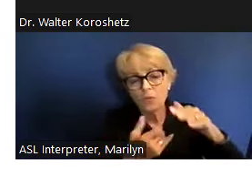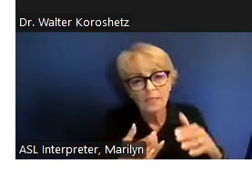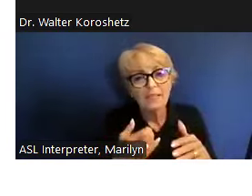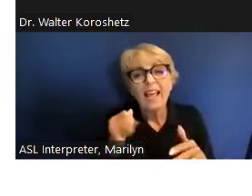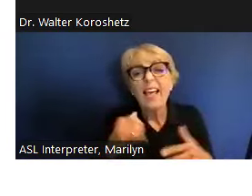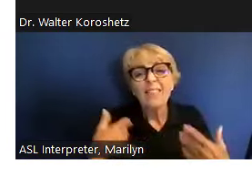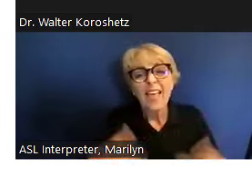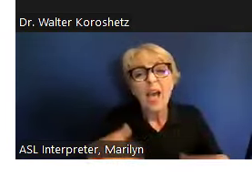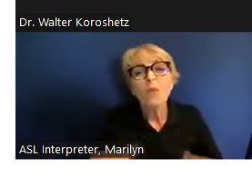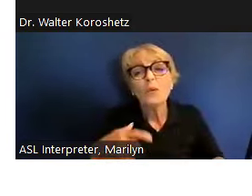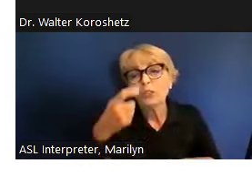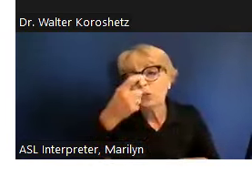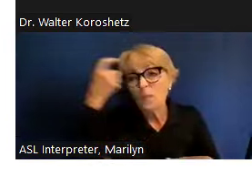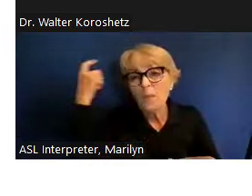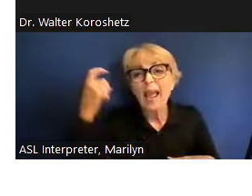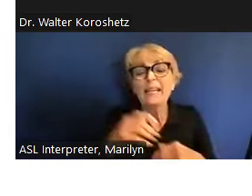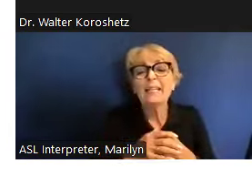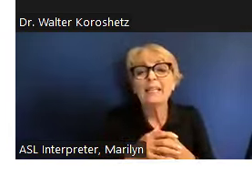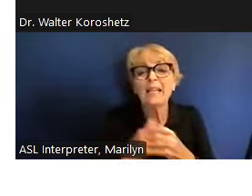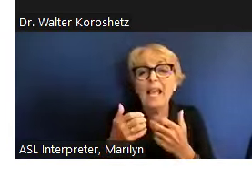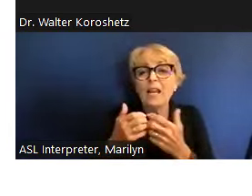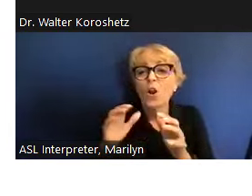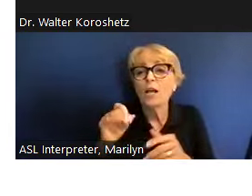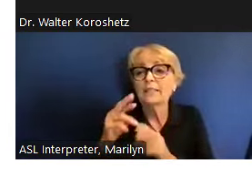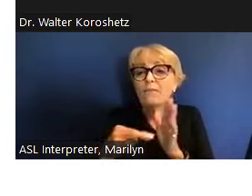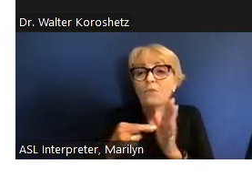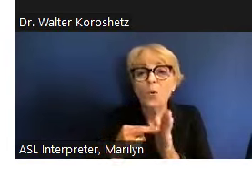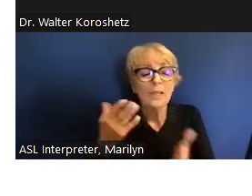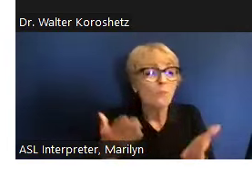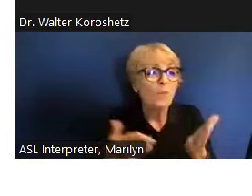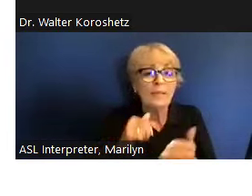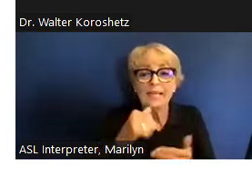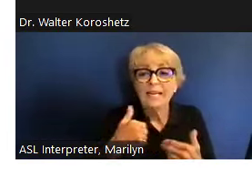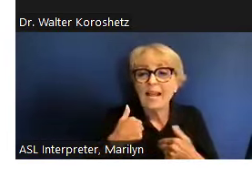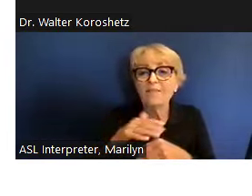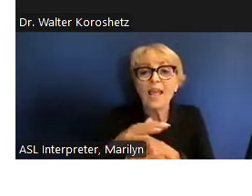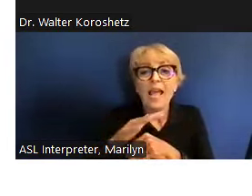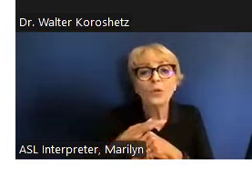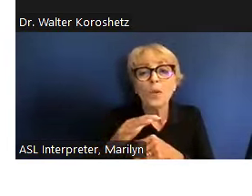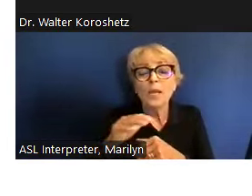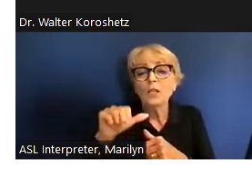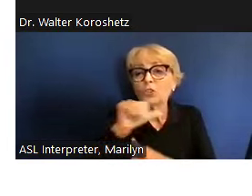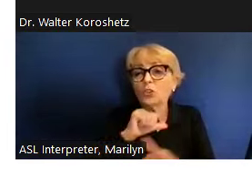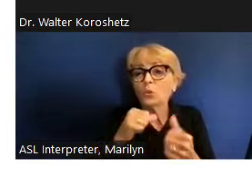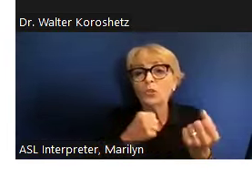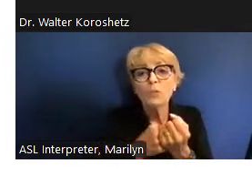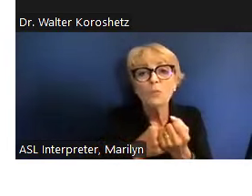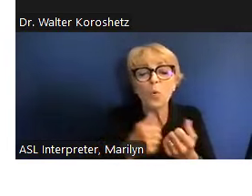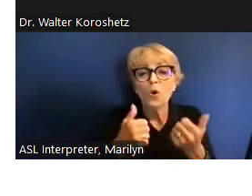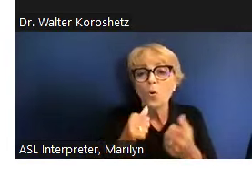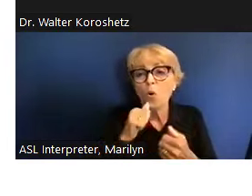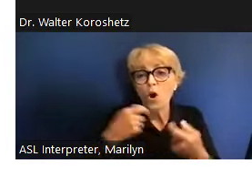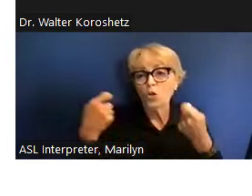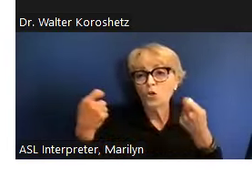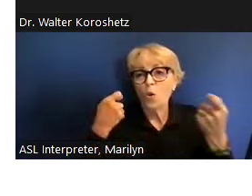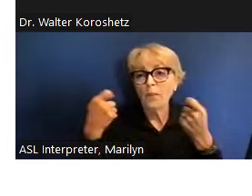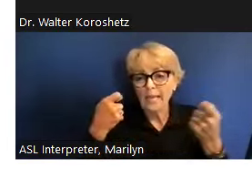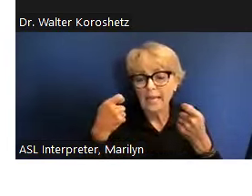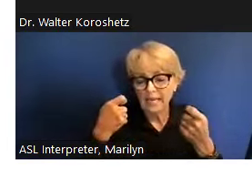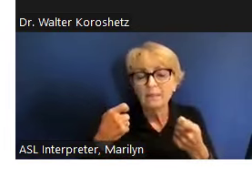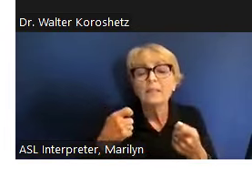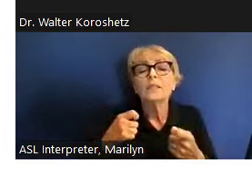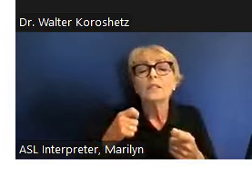roles. And we probably didn't have adequate social support or coping strategies to get through the trauma of